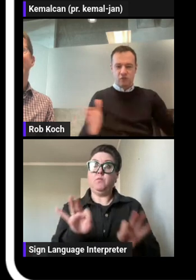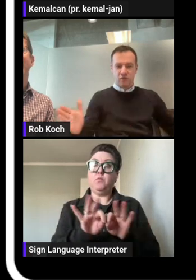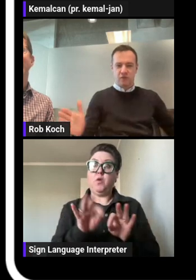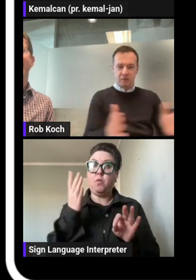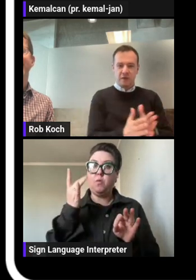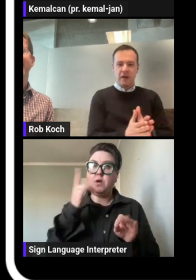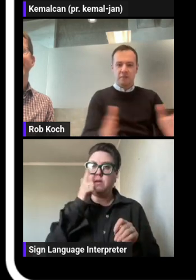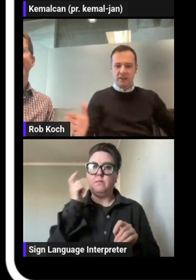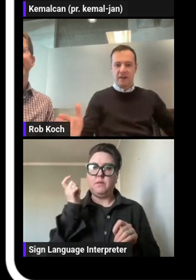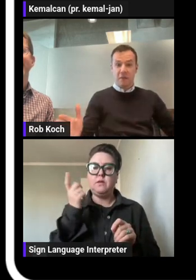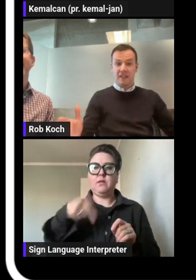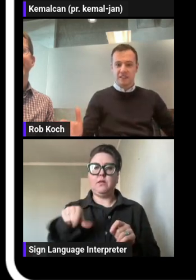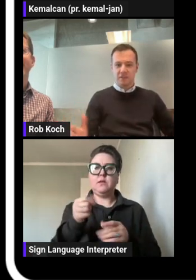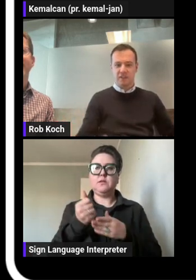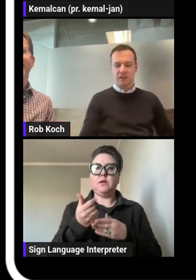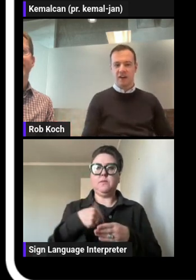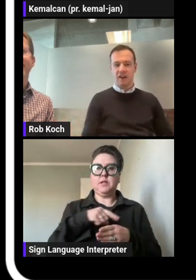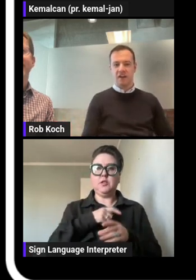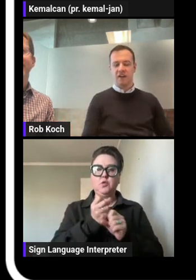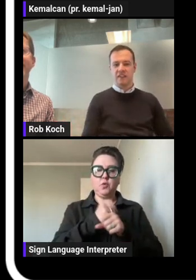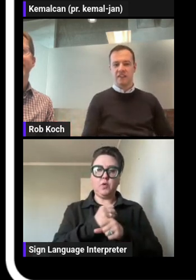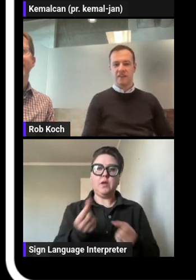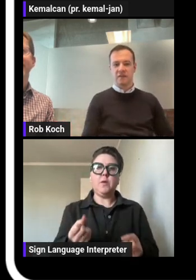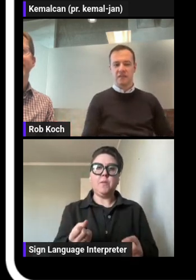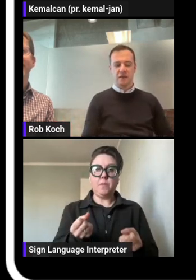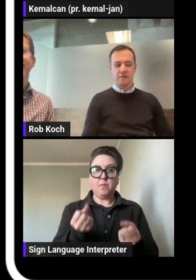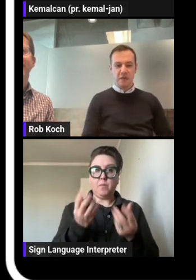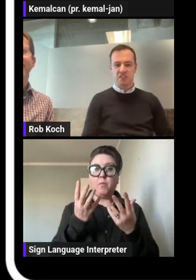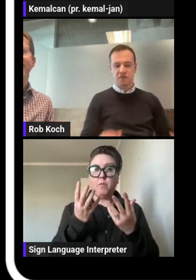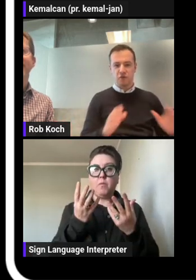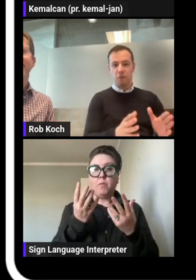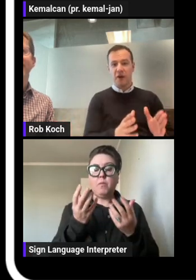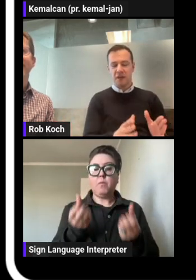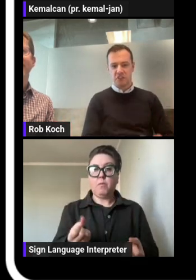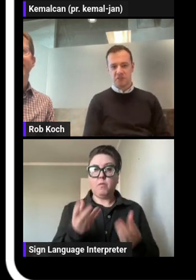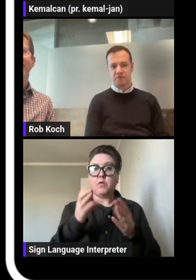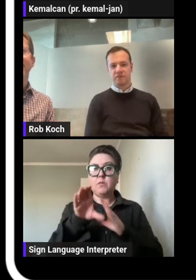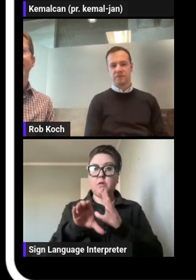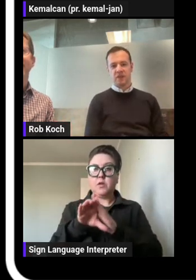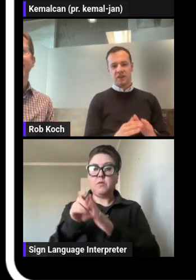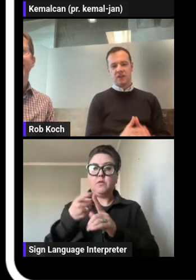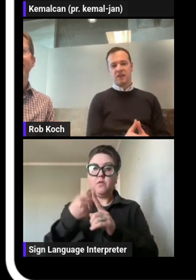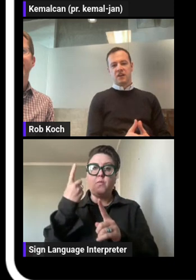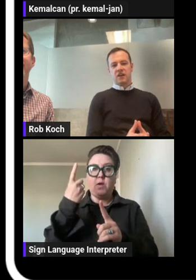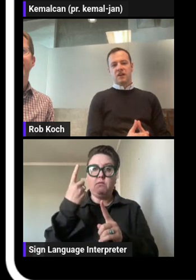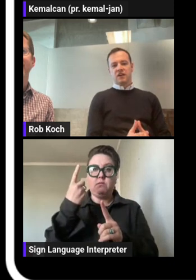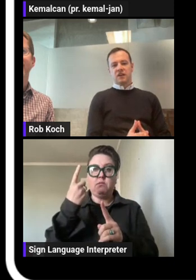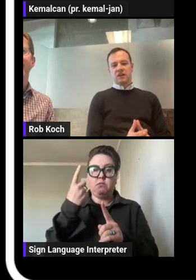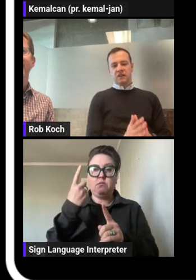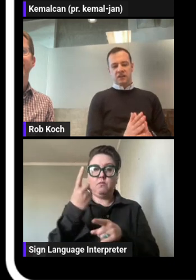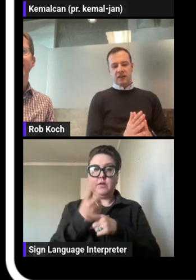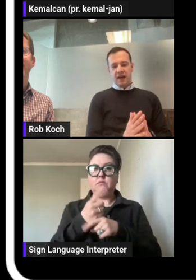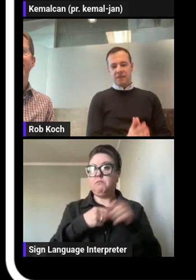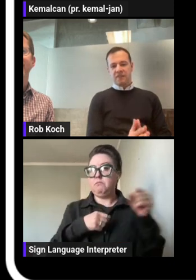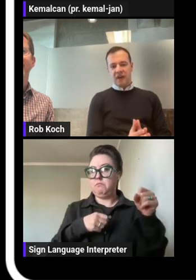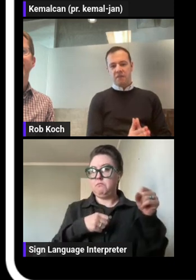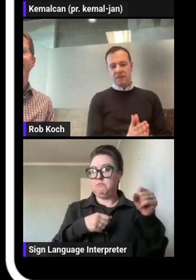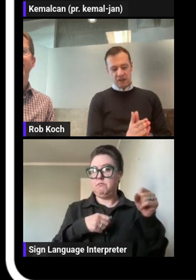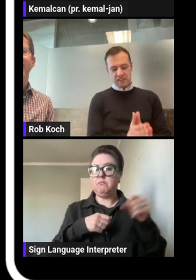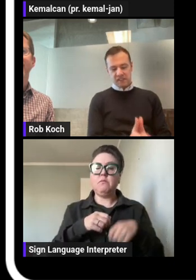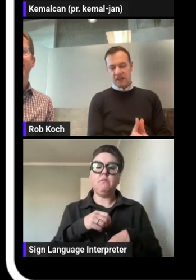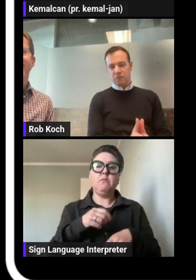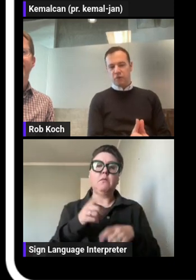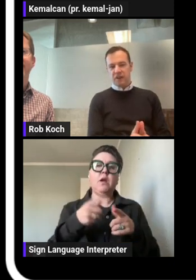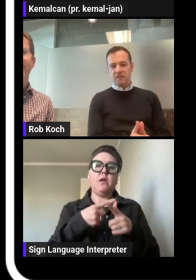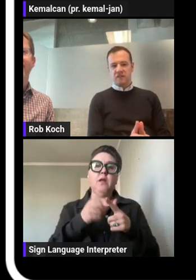helped us to create multiple images from one image. Mm-hmm. And that